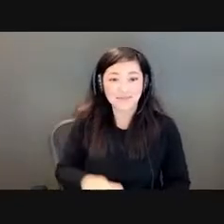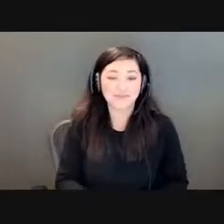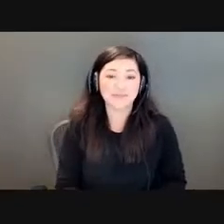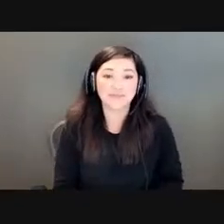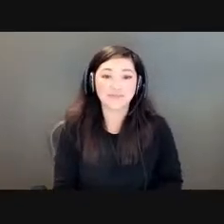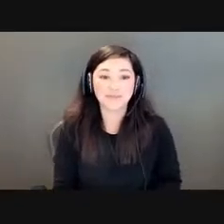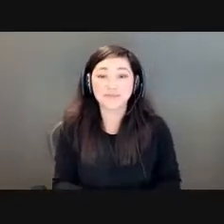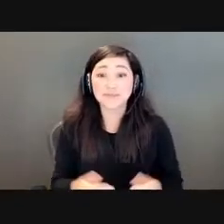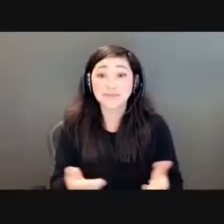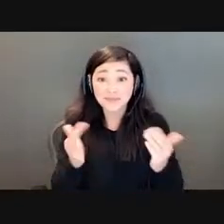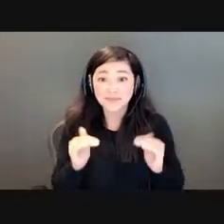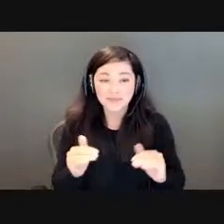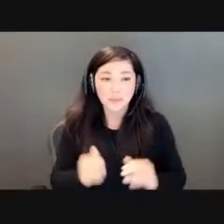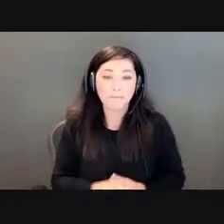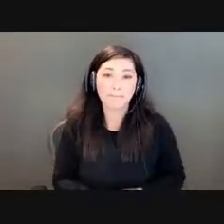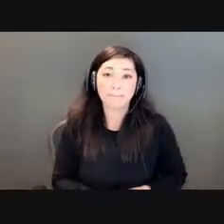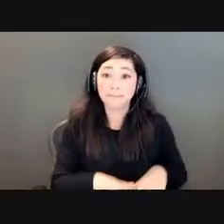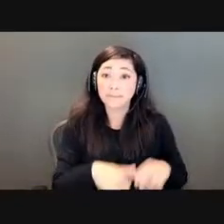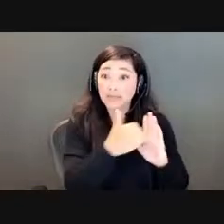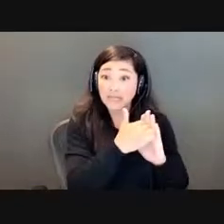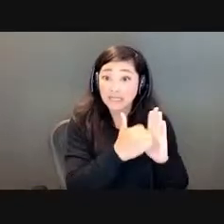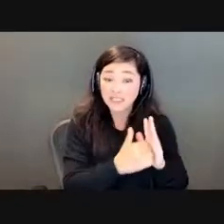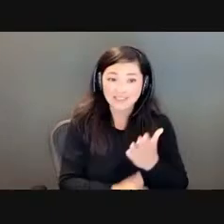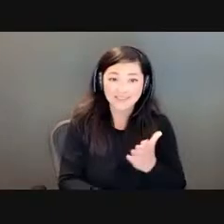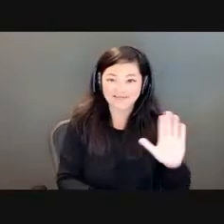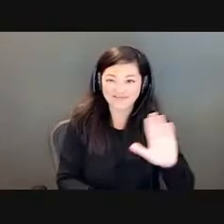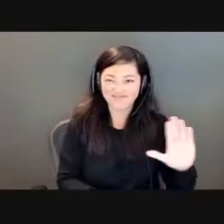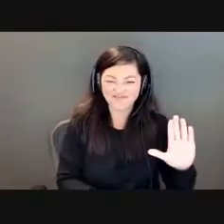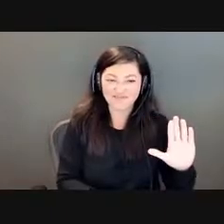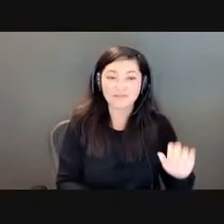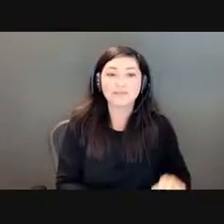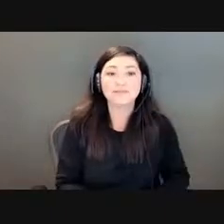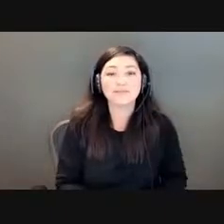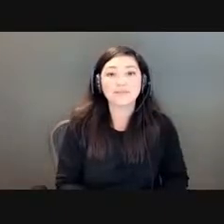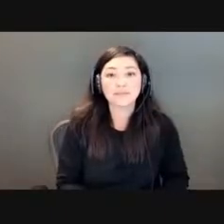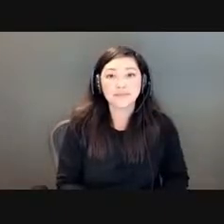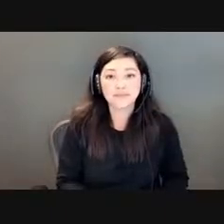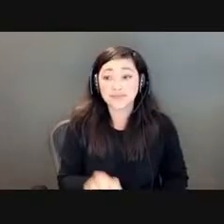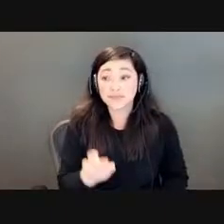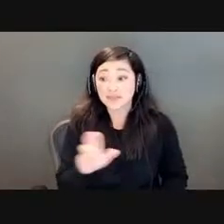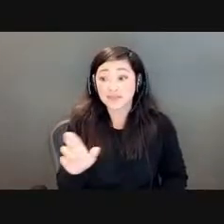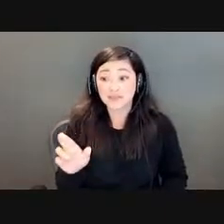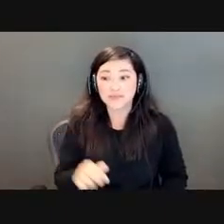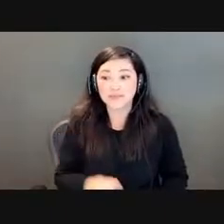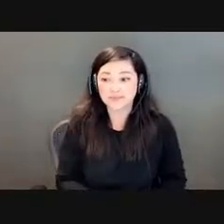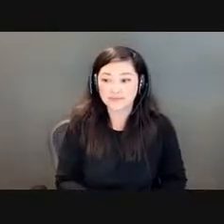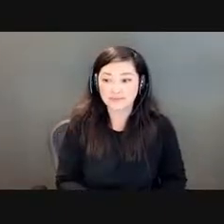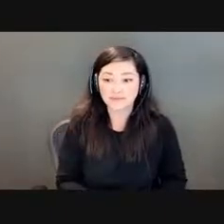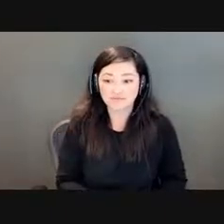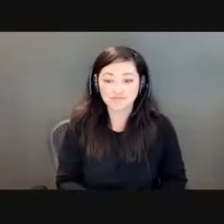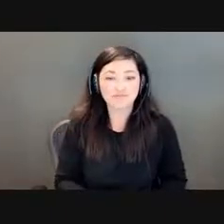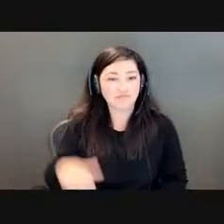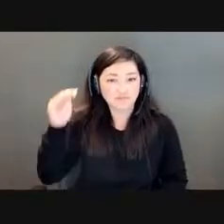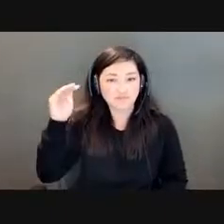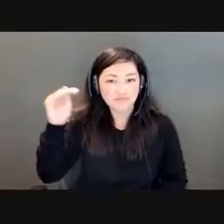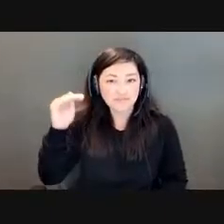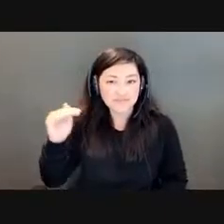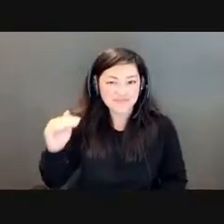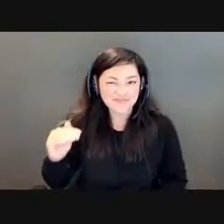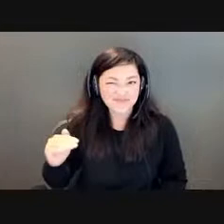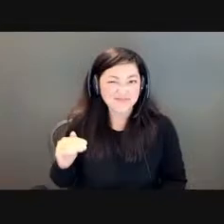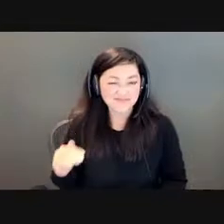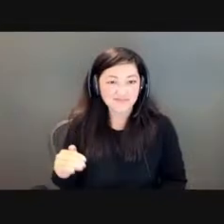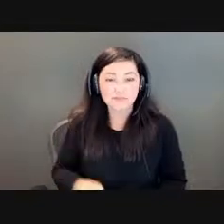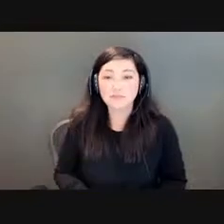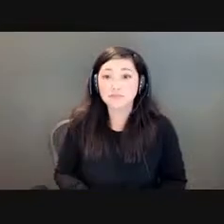The next slide is titled Agenda. That's on the left-hand side. And to the right, it has the agenda. And so first, we're going to